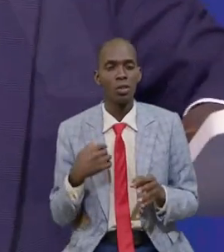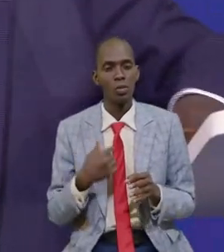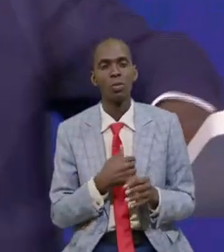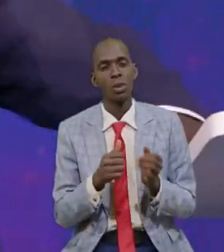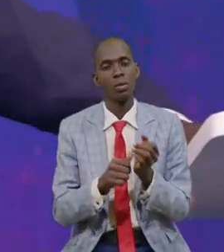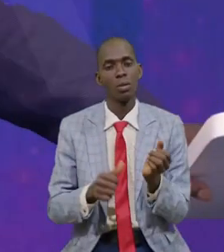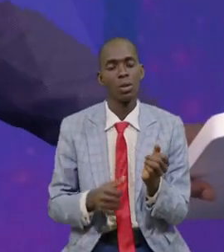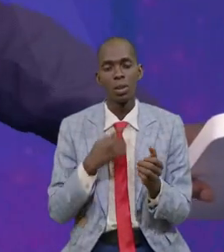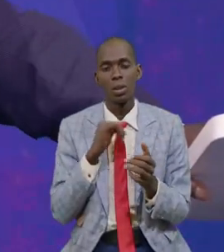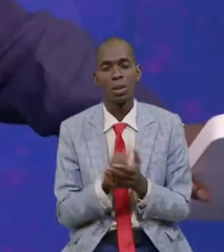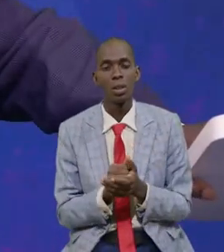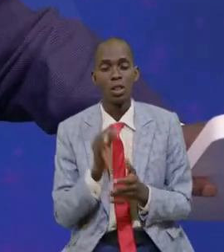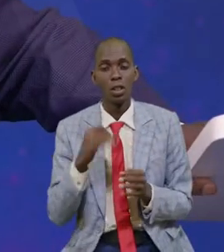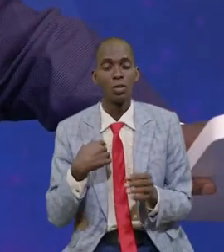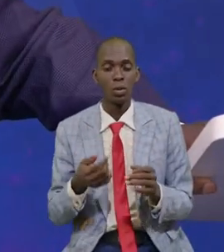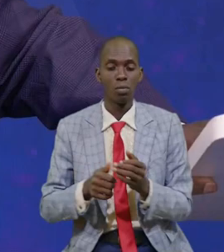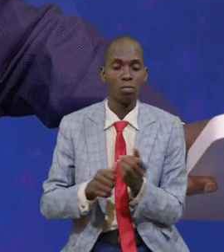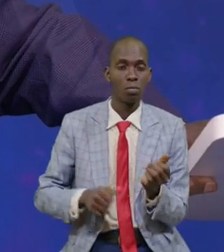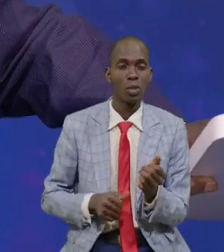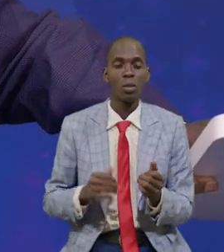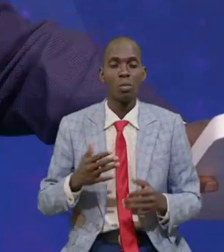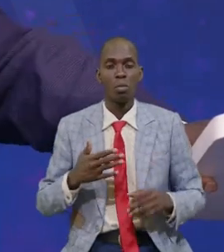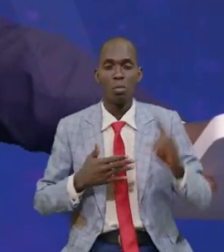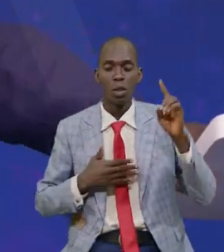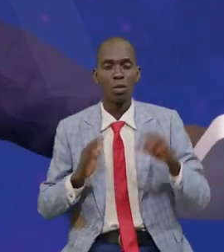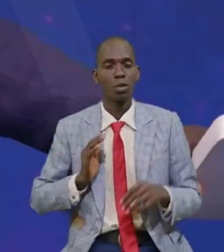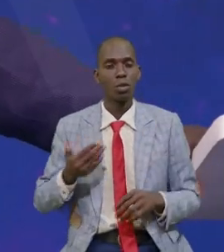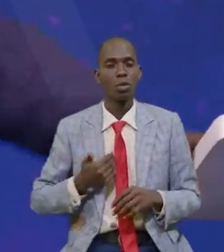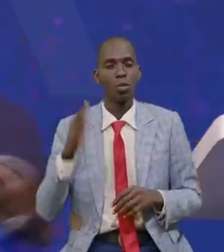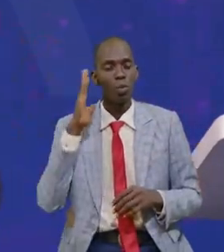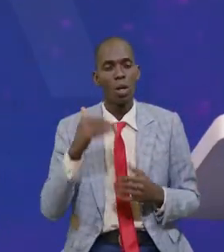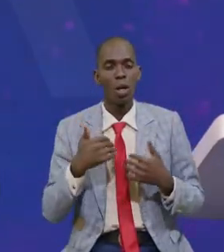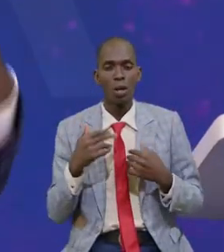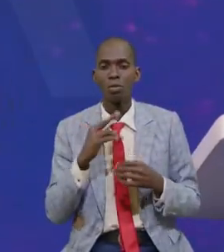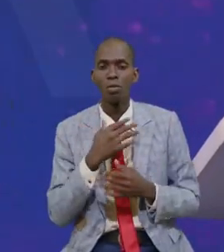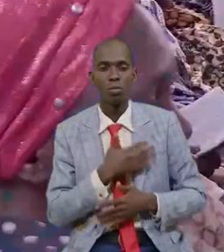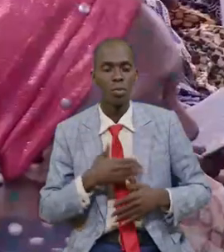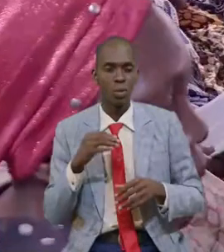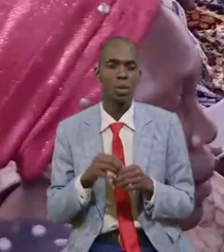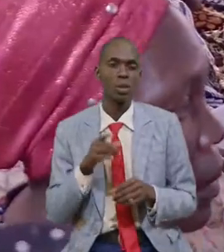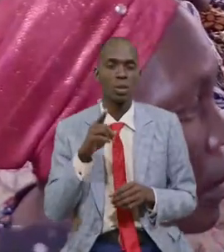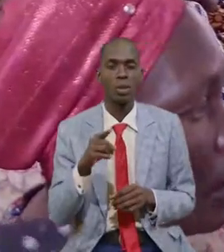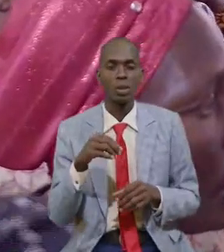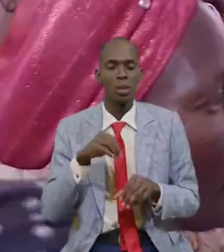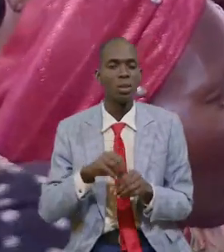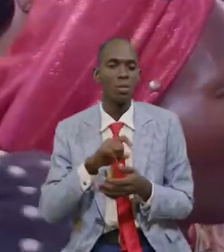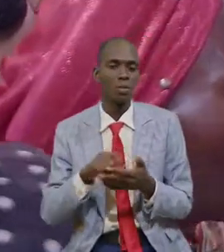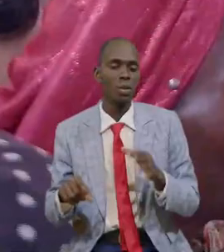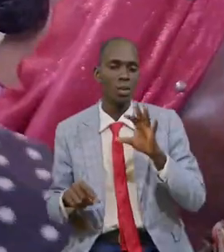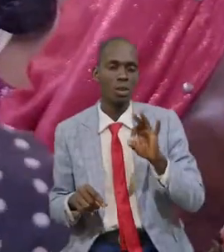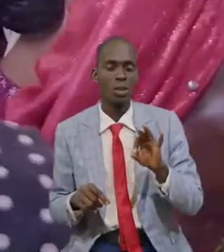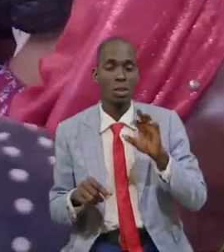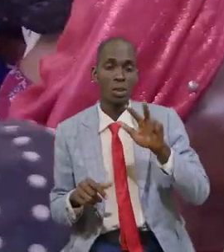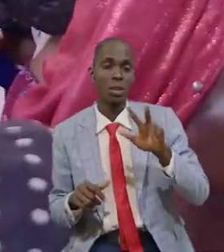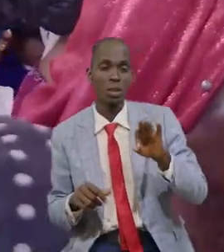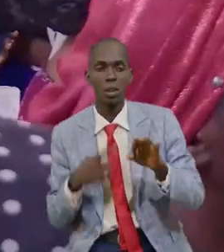have no pleasure in him. Look at verse 39. Verse 39, it says, "But we are not of